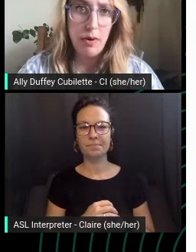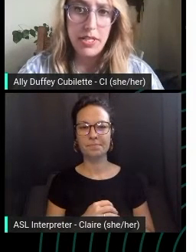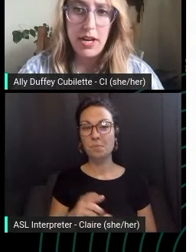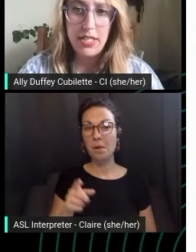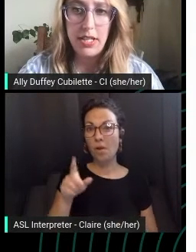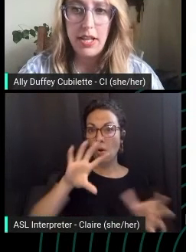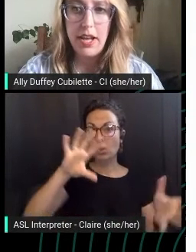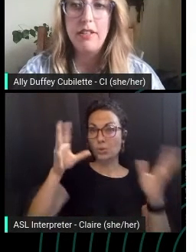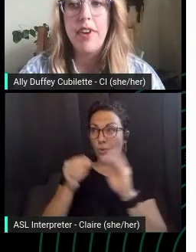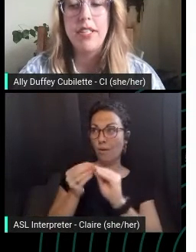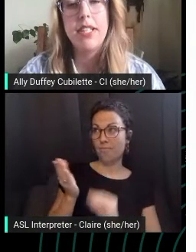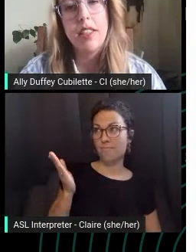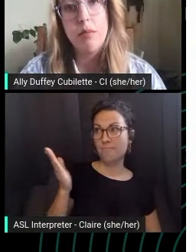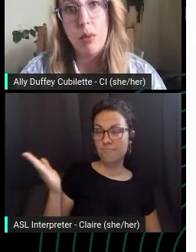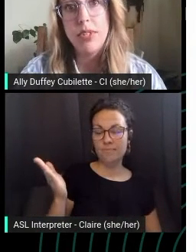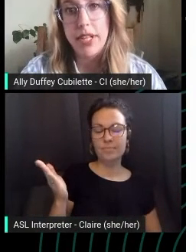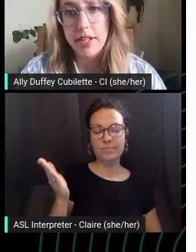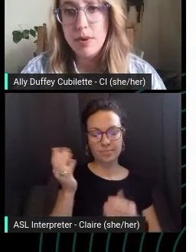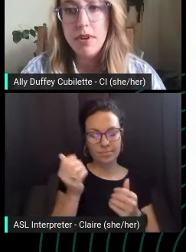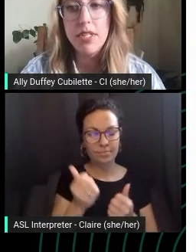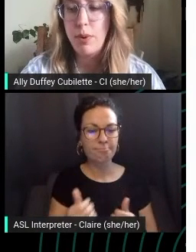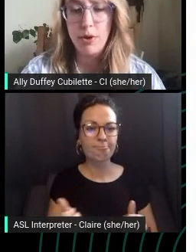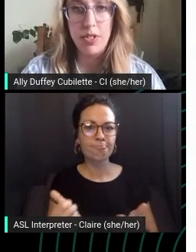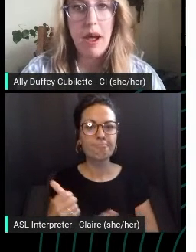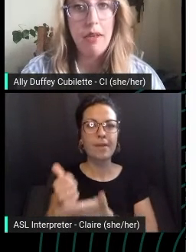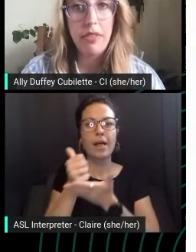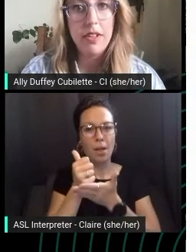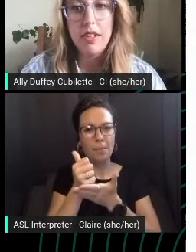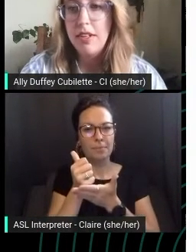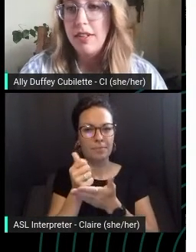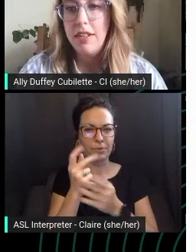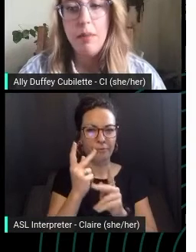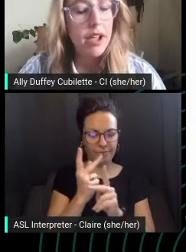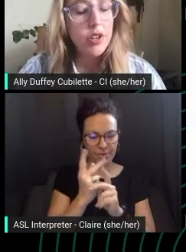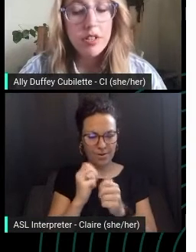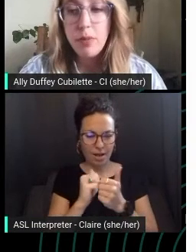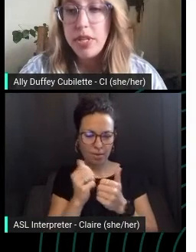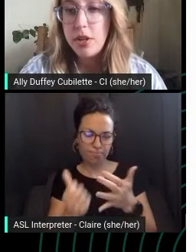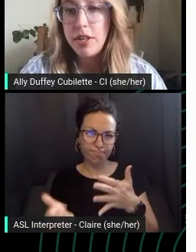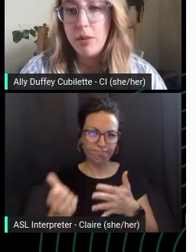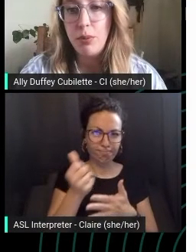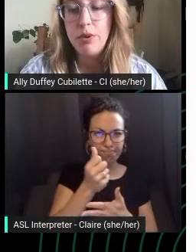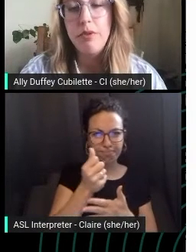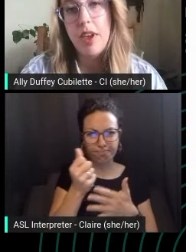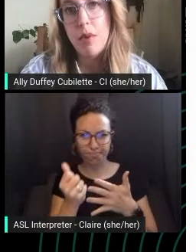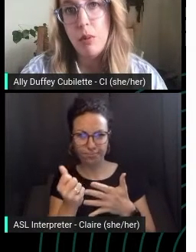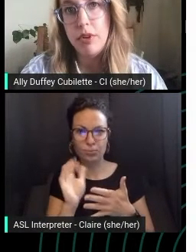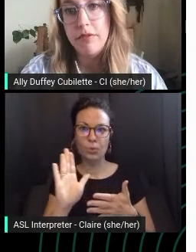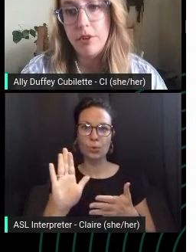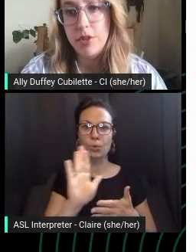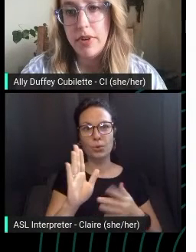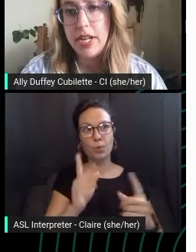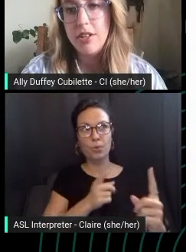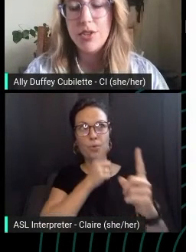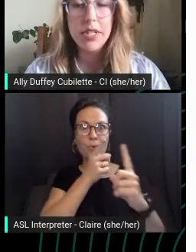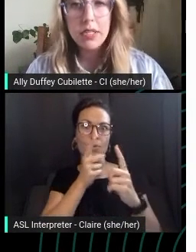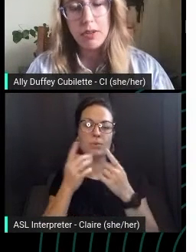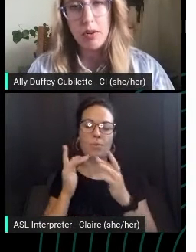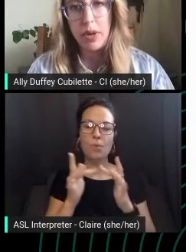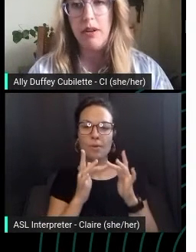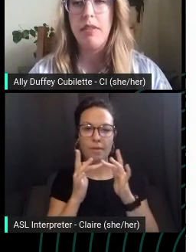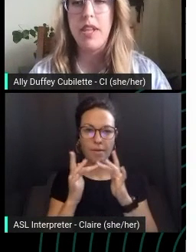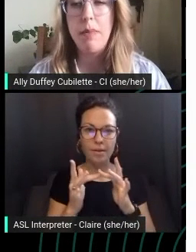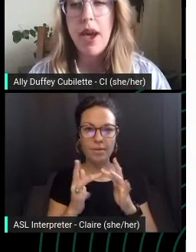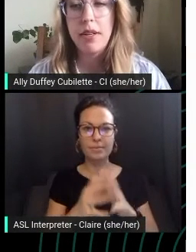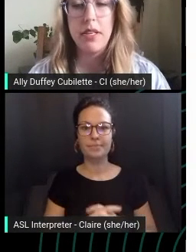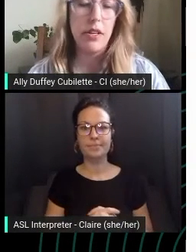for prioritizing and investing in the mobile site experience and purchase path. Imagine if we could improve that mobile conversion rate just a